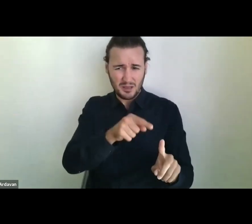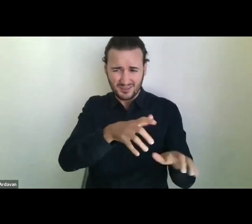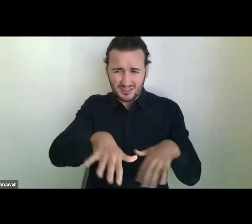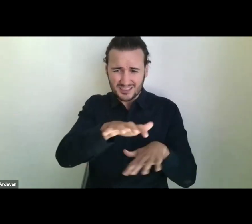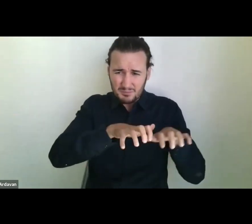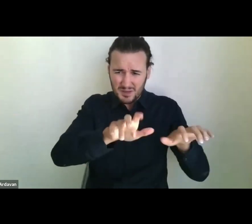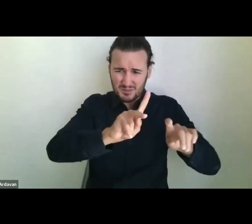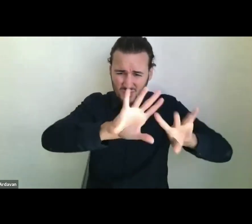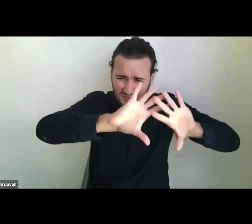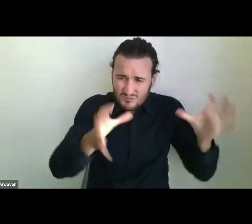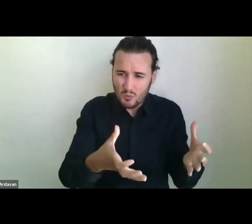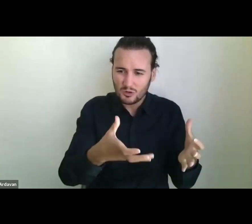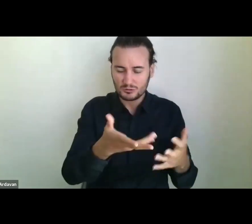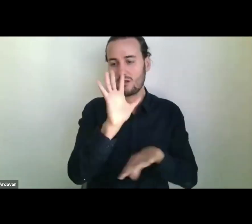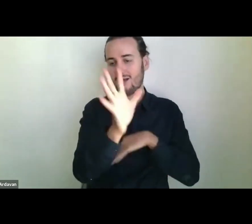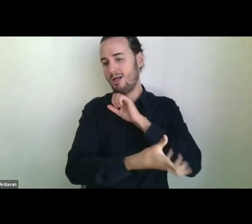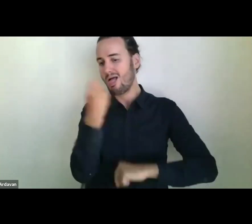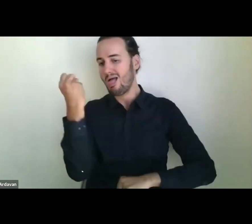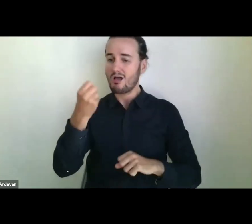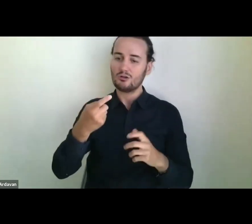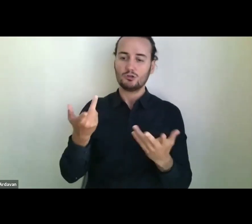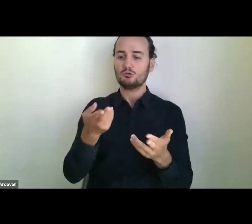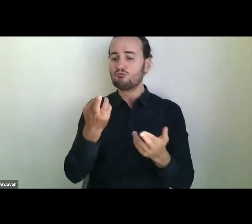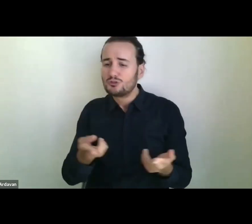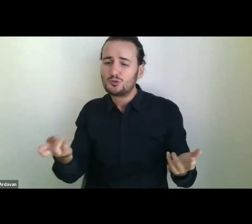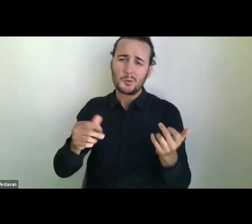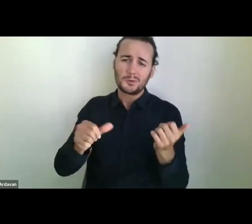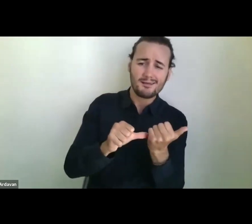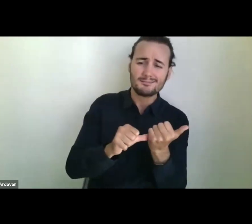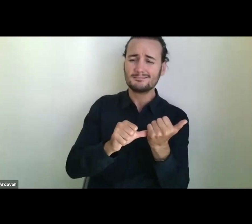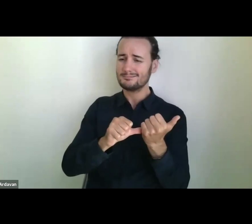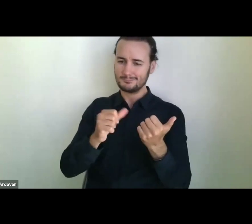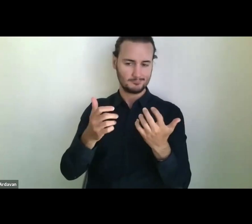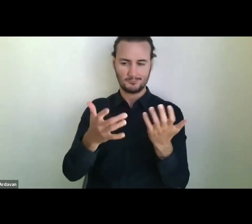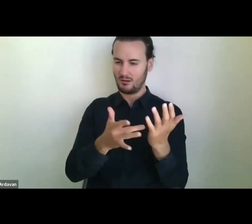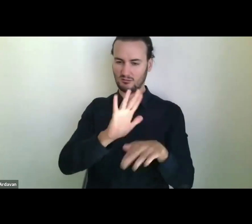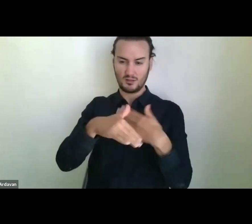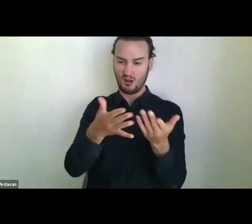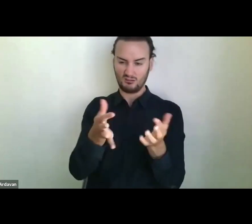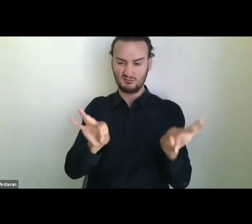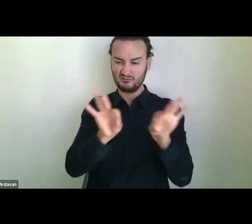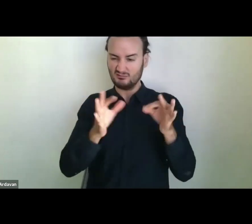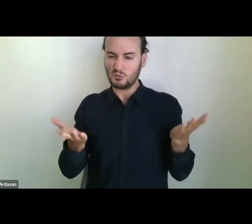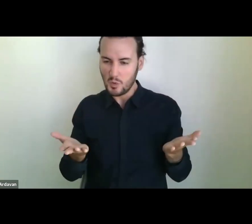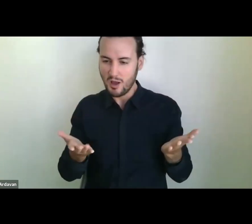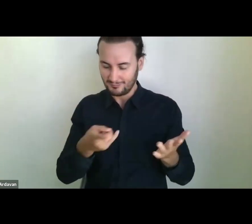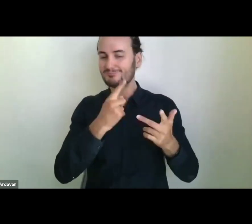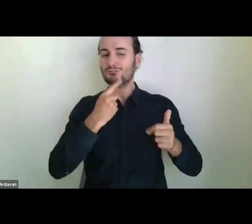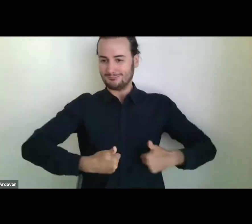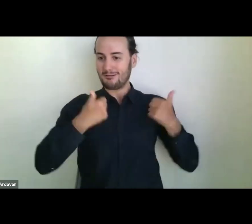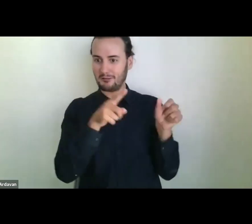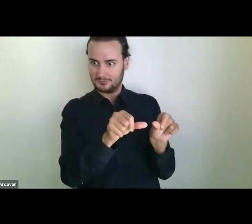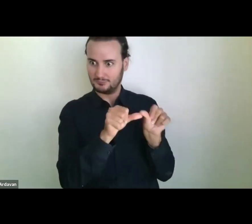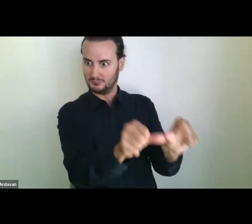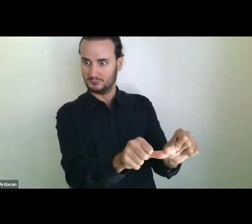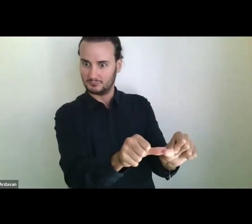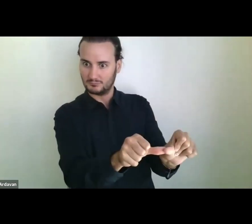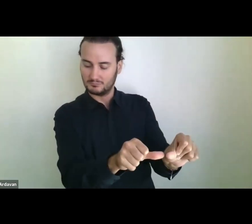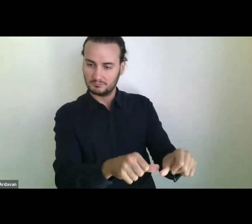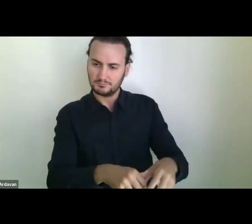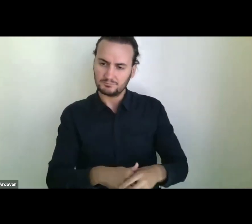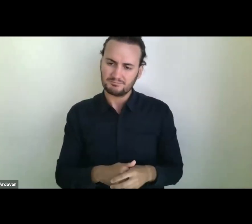of access to the resources and assistive devices that are integral to making disability livable. To be